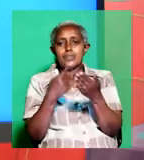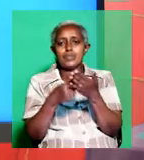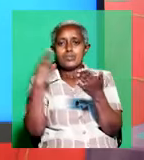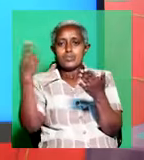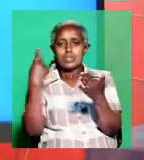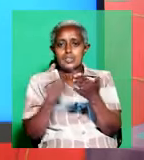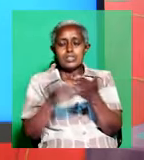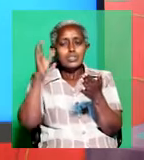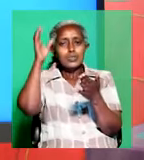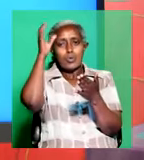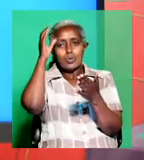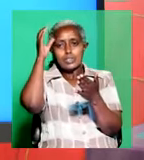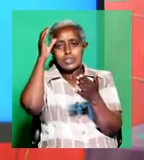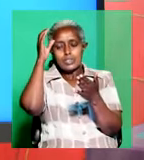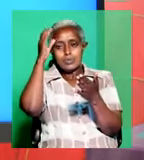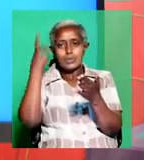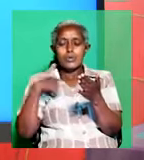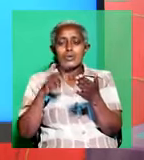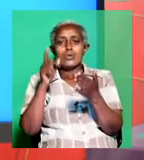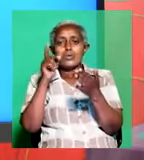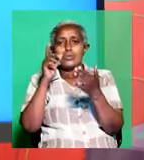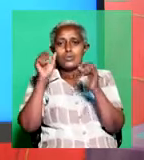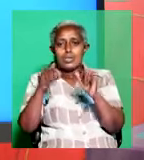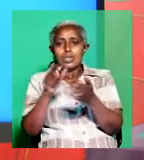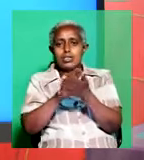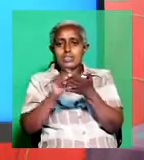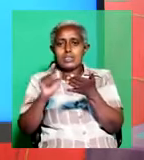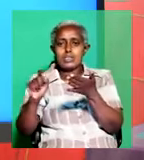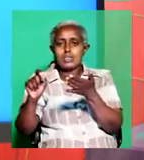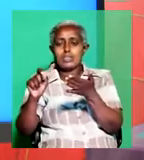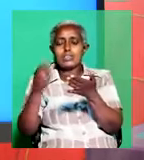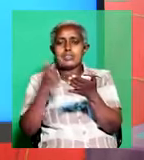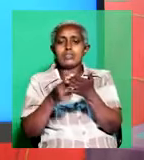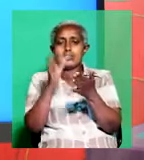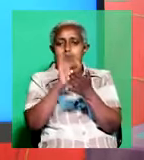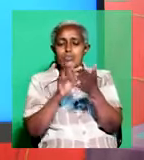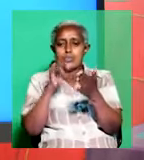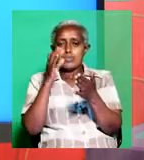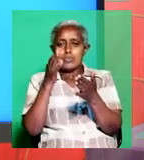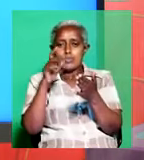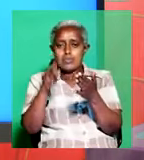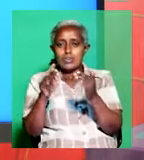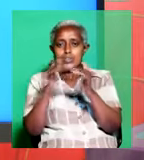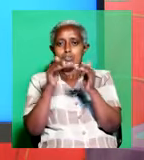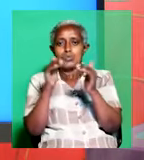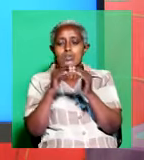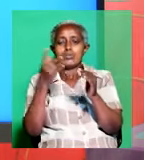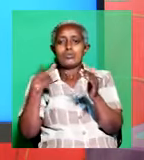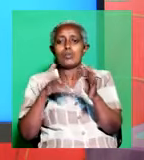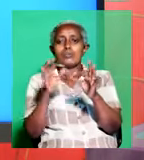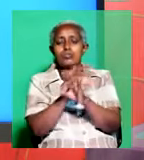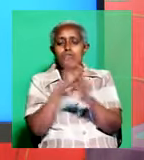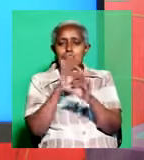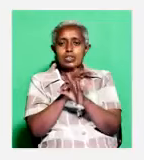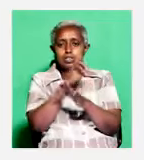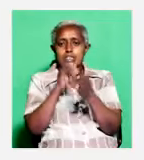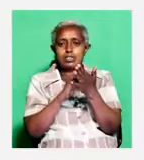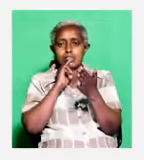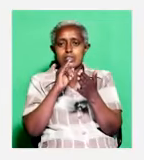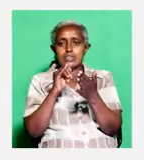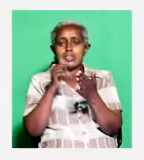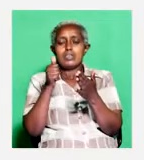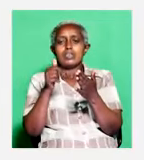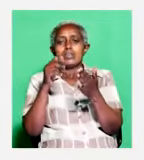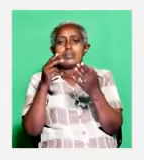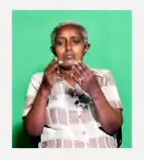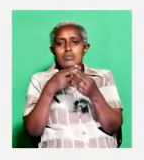this concept, we can rewrite this in this form. F of x is equal to, our function is this, a